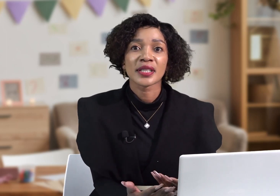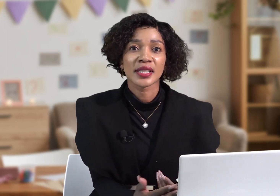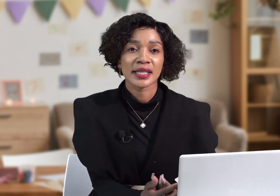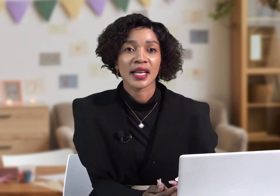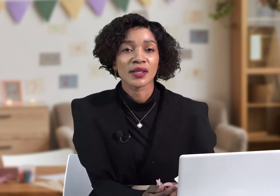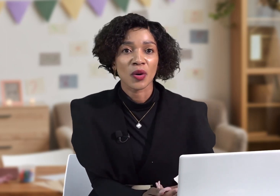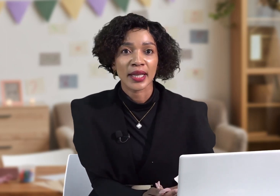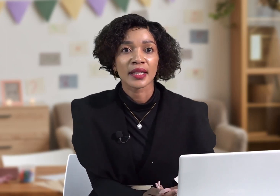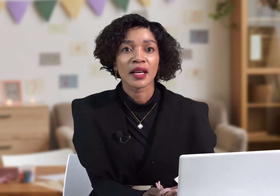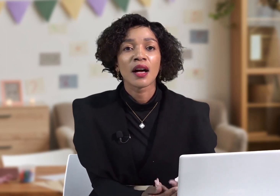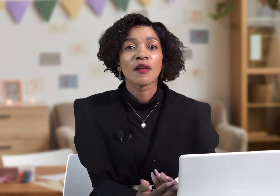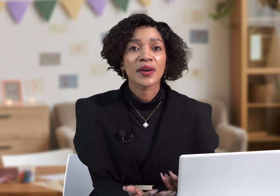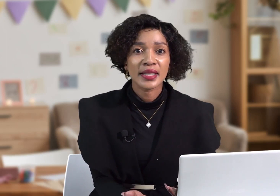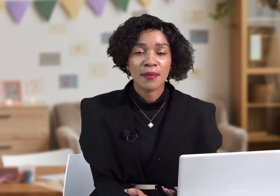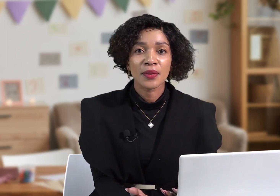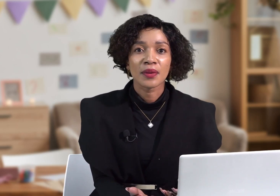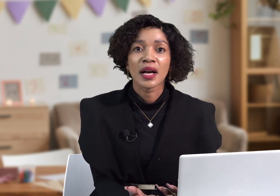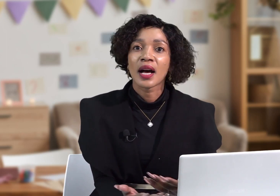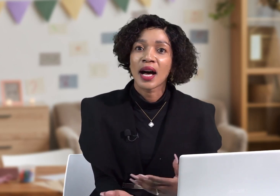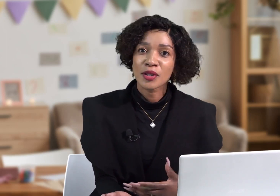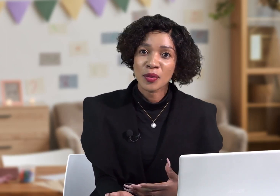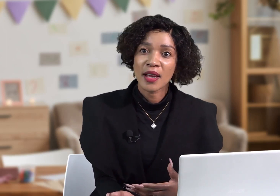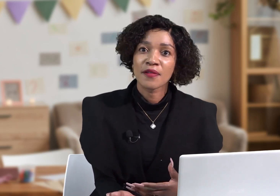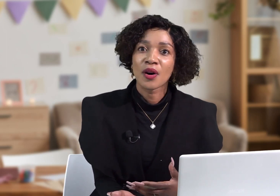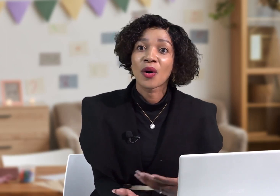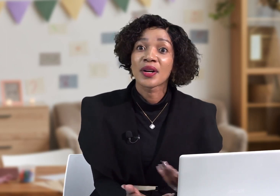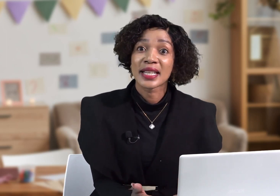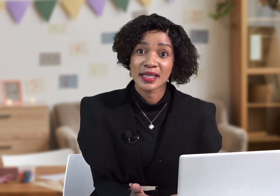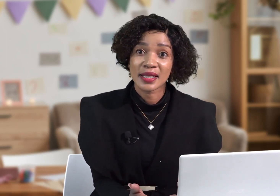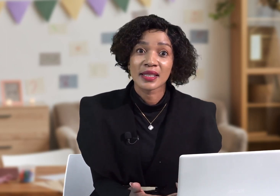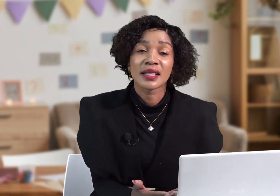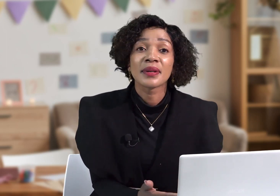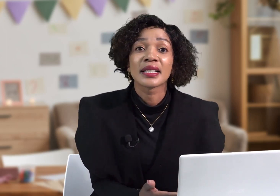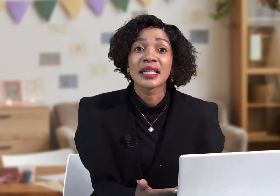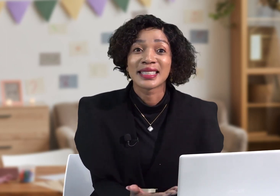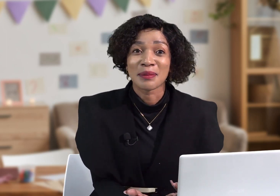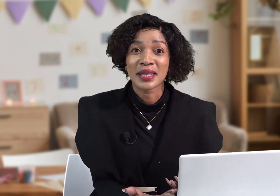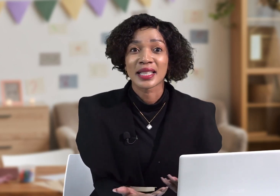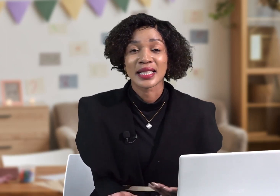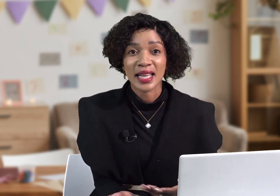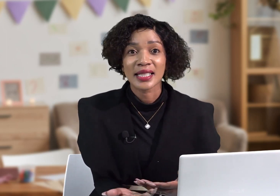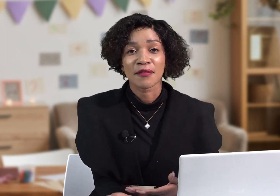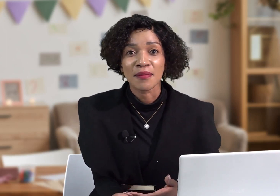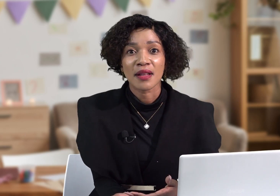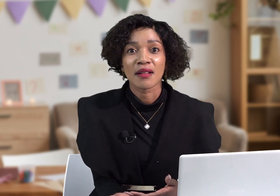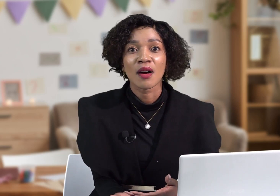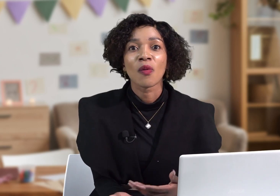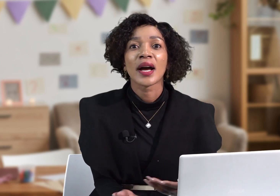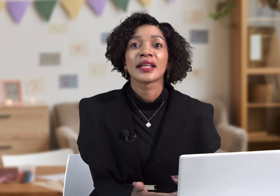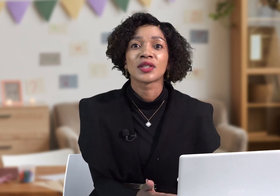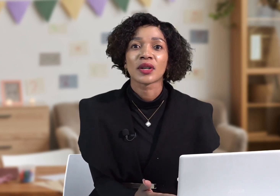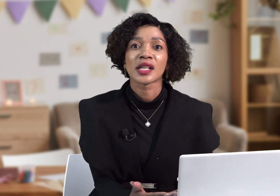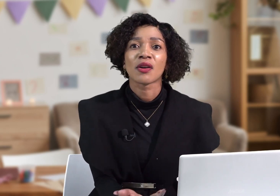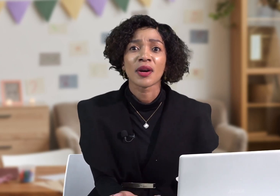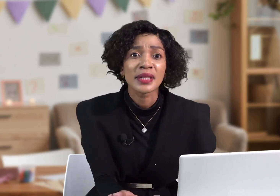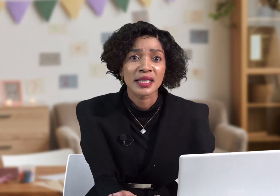for a certain sex only. For example, a housewife or a nurse is typically depicted as female, while